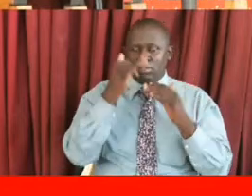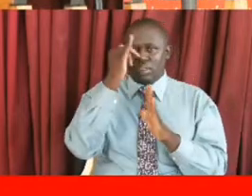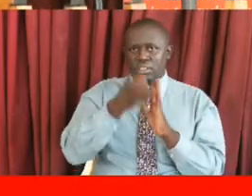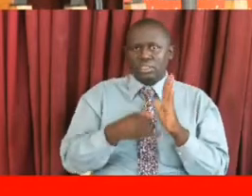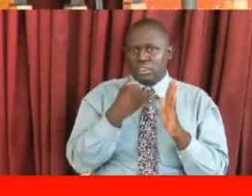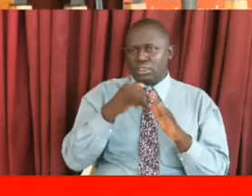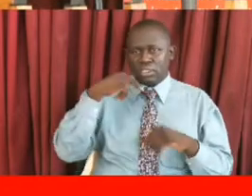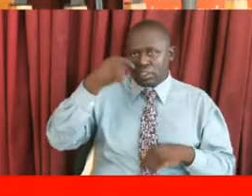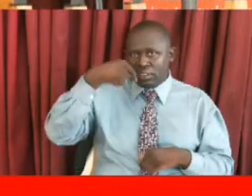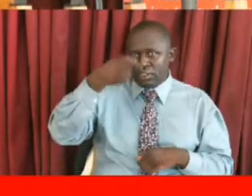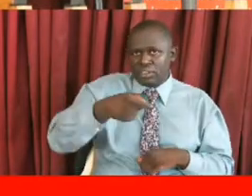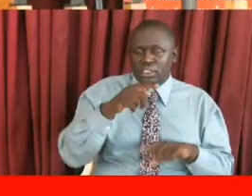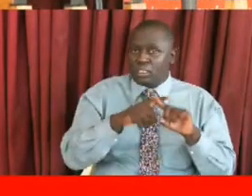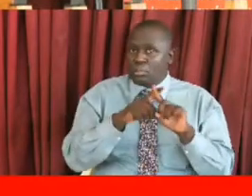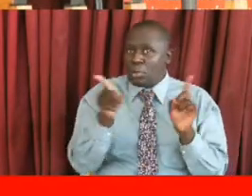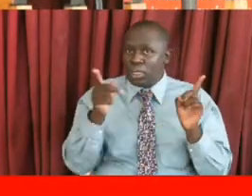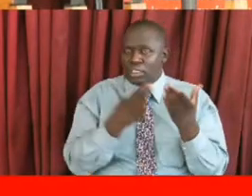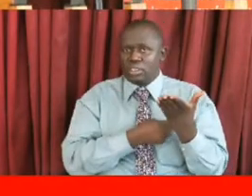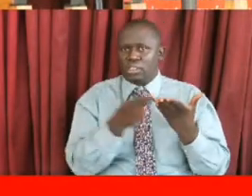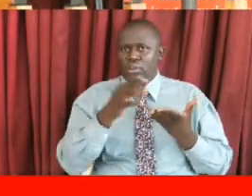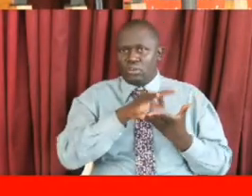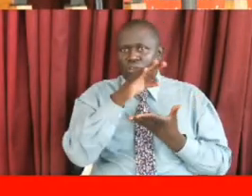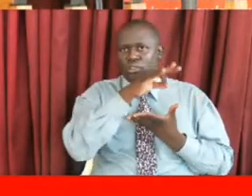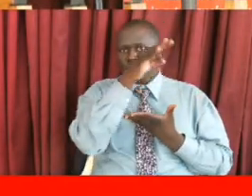said but the Holy